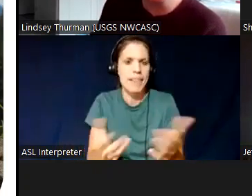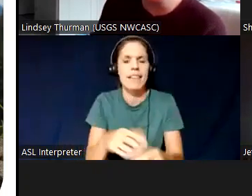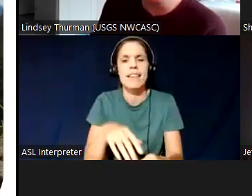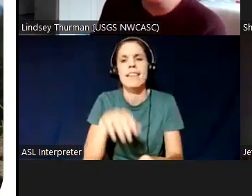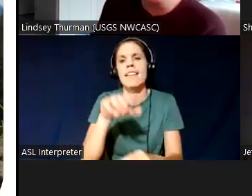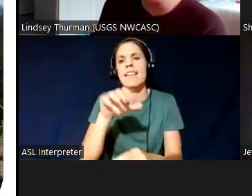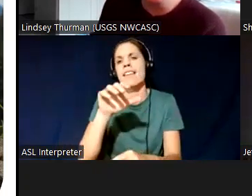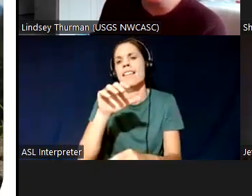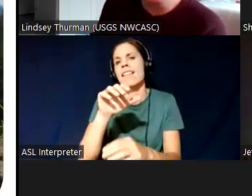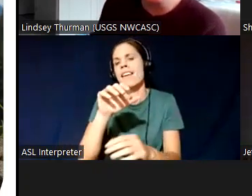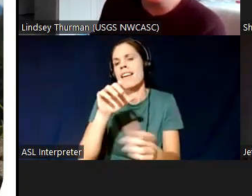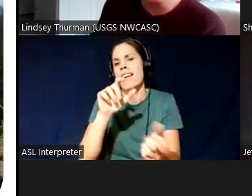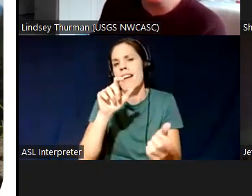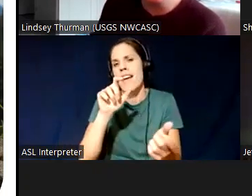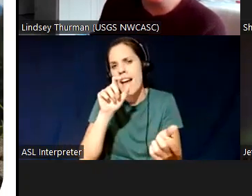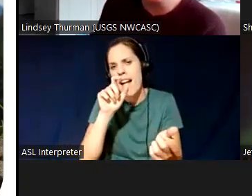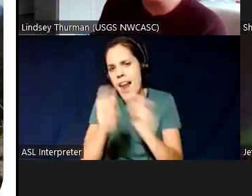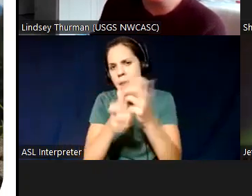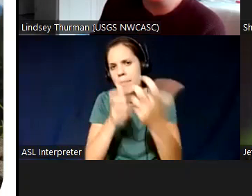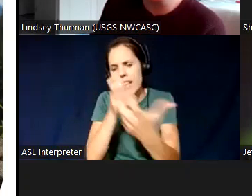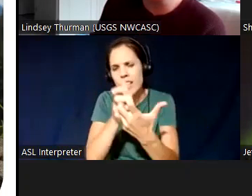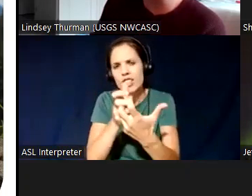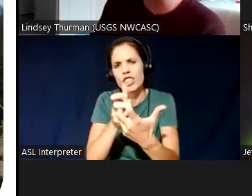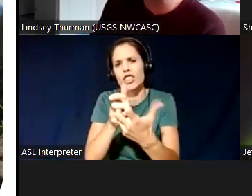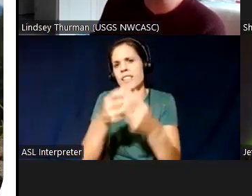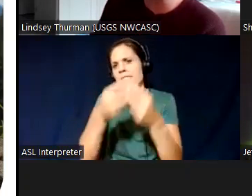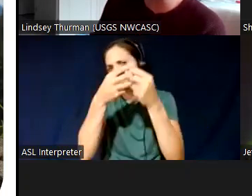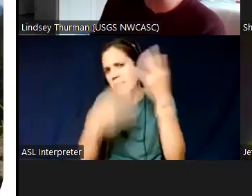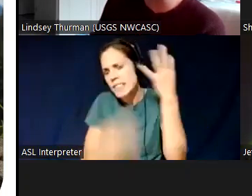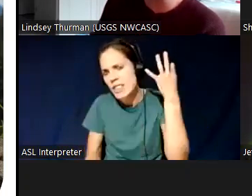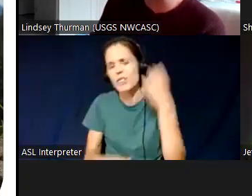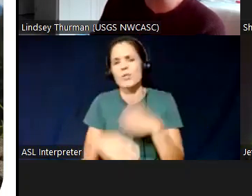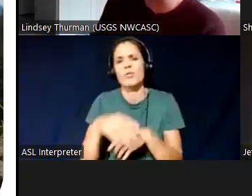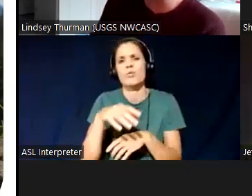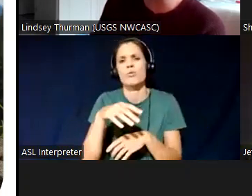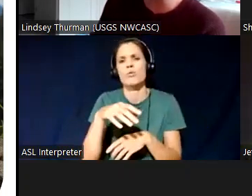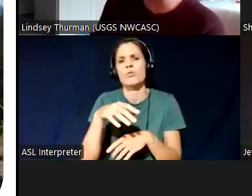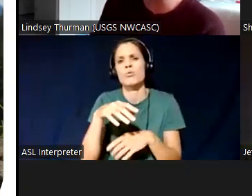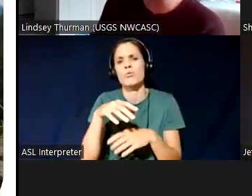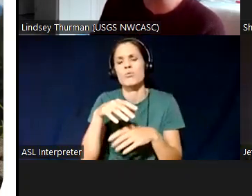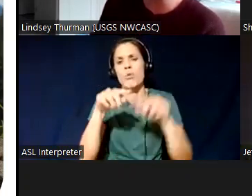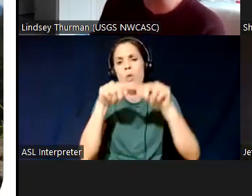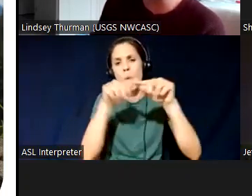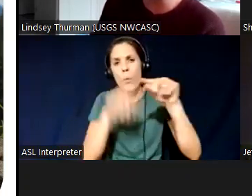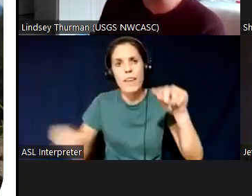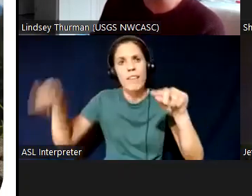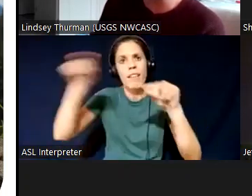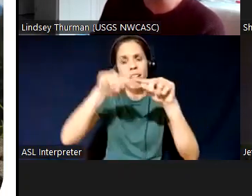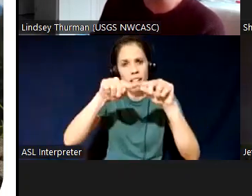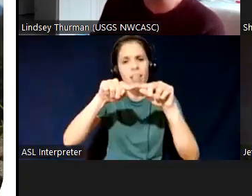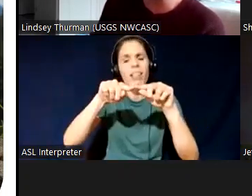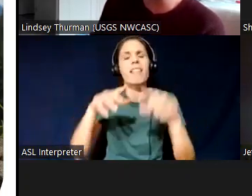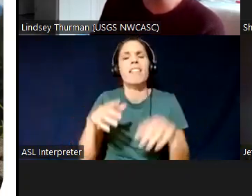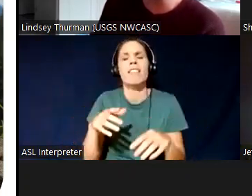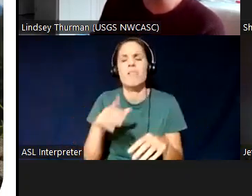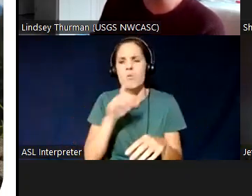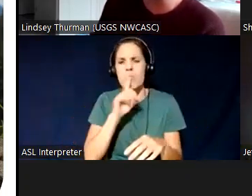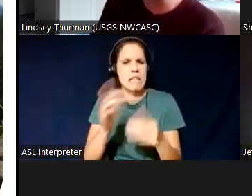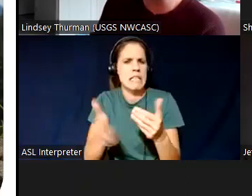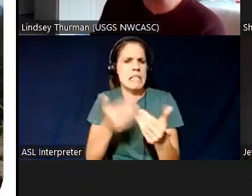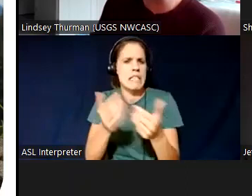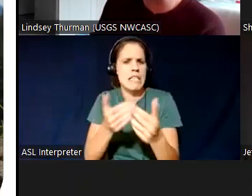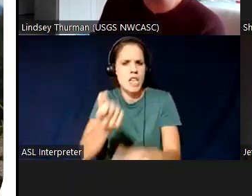whole framework and the adaptive capacity wheel, it really is pretty easy to grasp. Although you presented just a